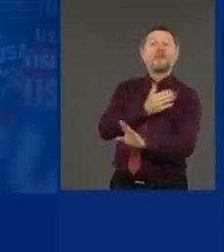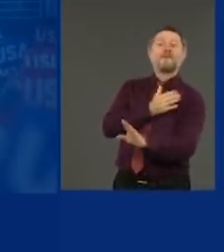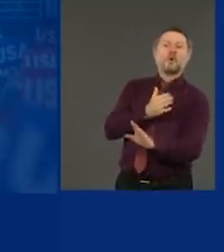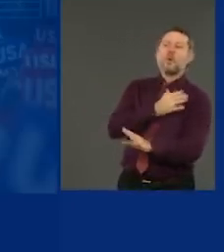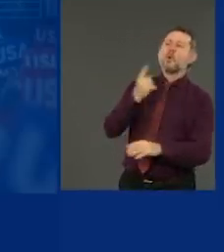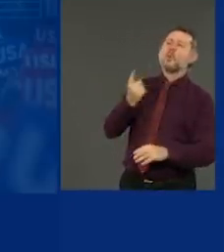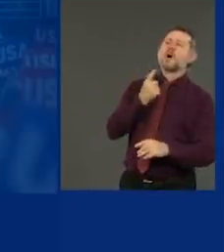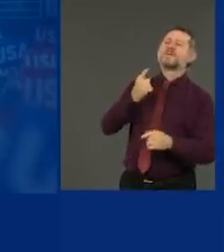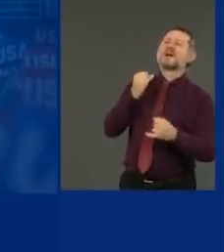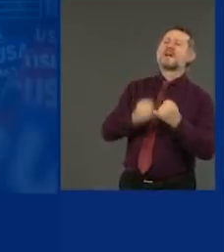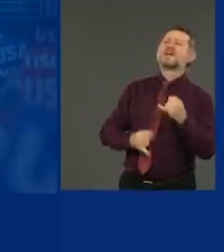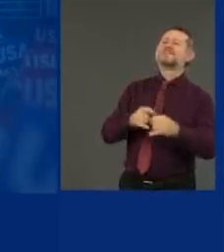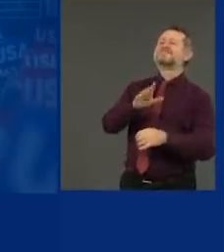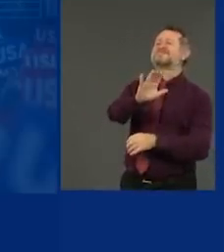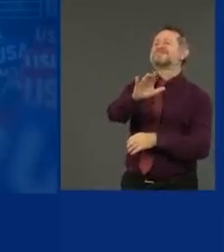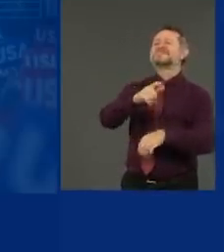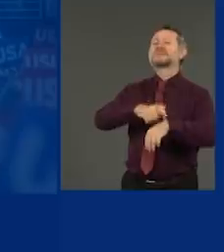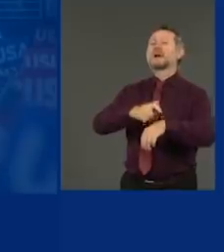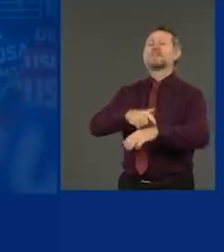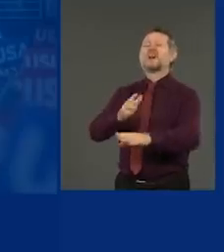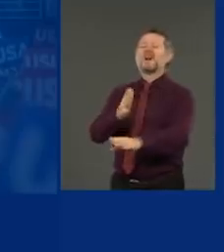you today, to everybody today?